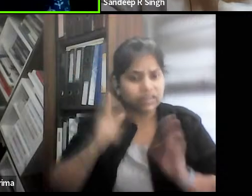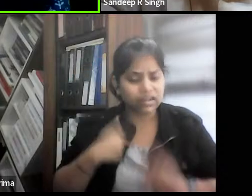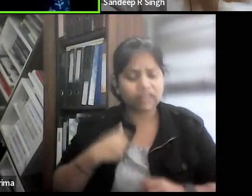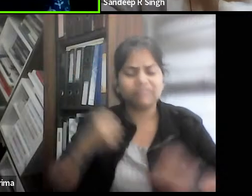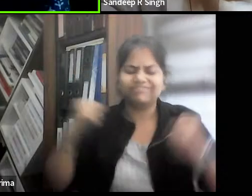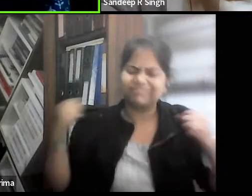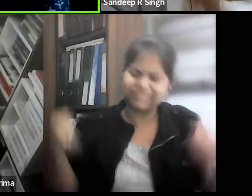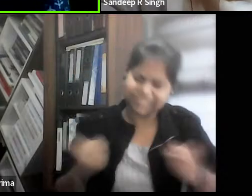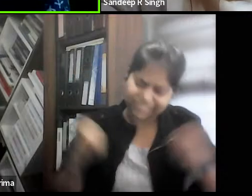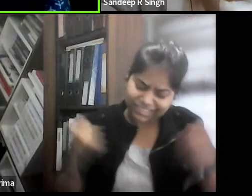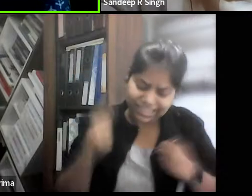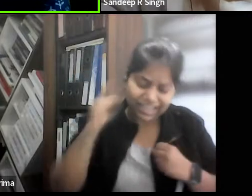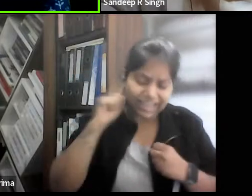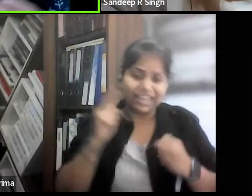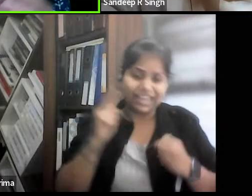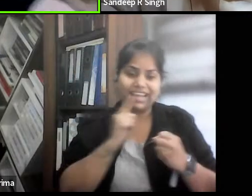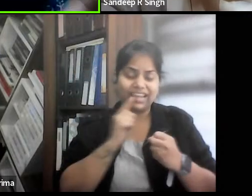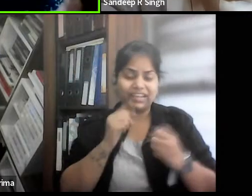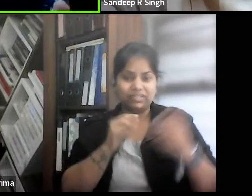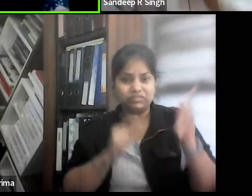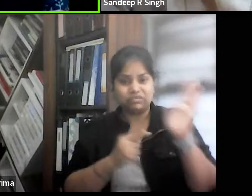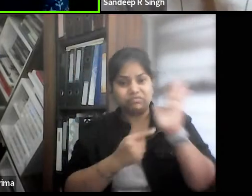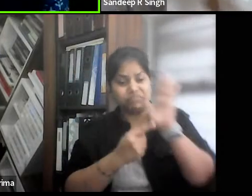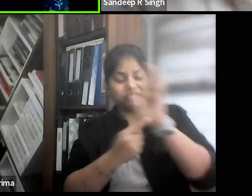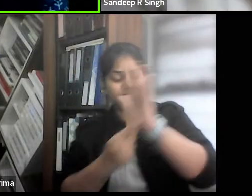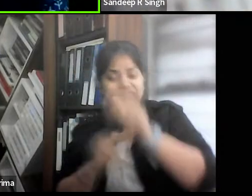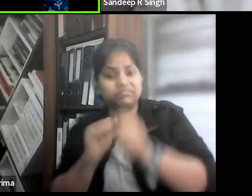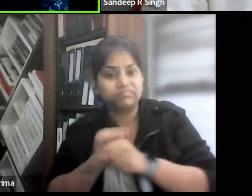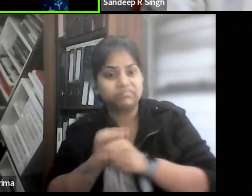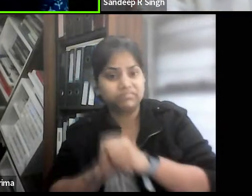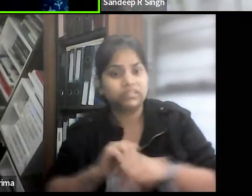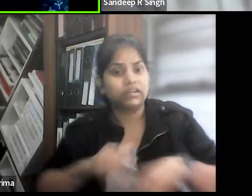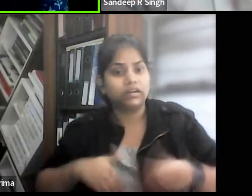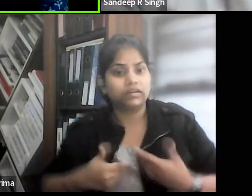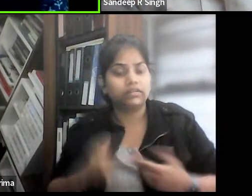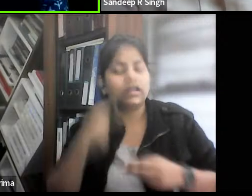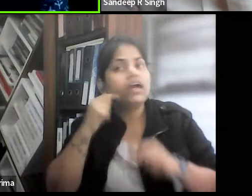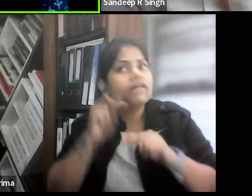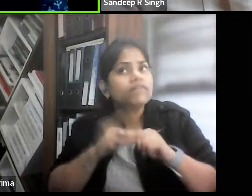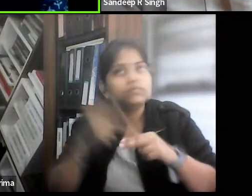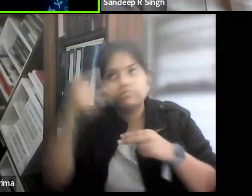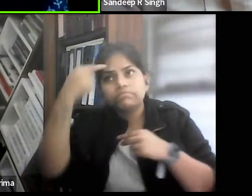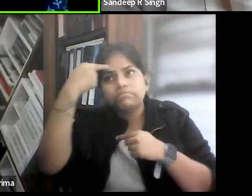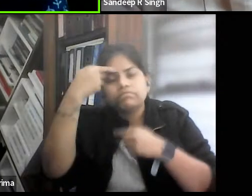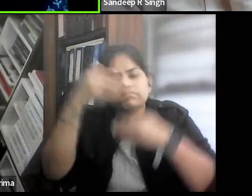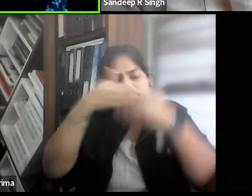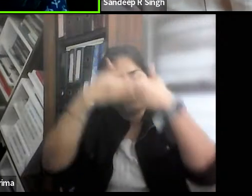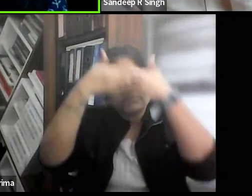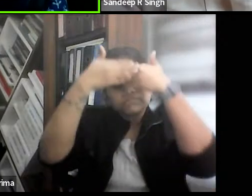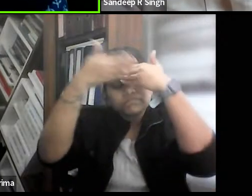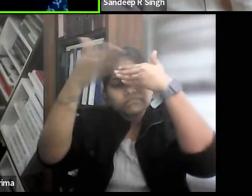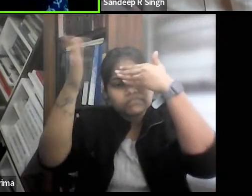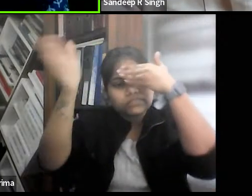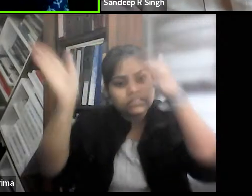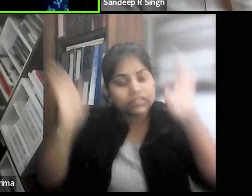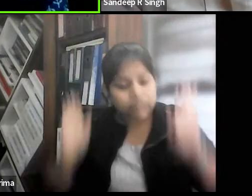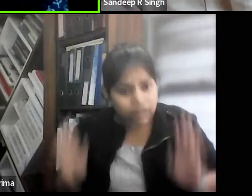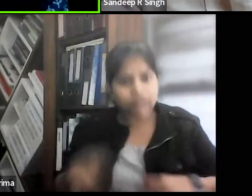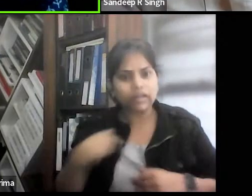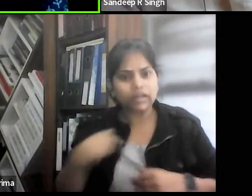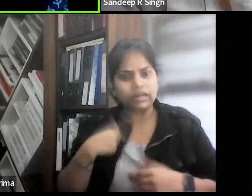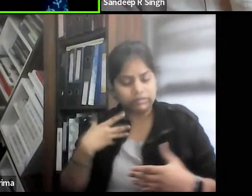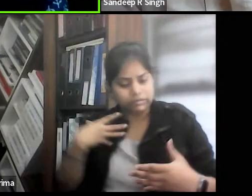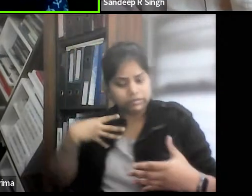curriculum. If I think, we open up our minds a little bit and include